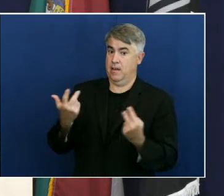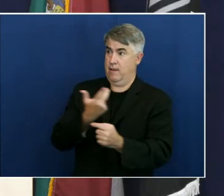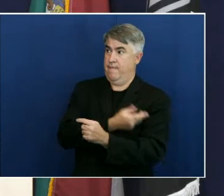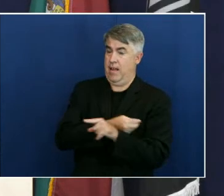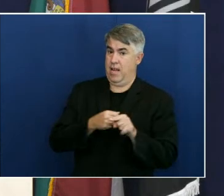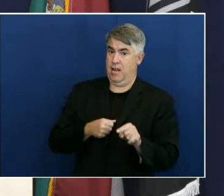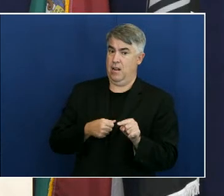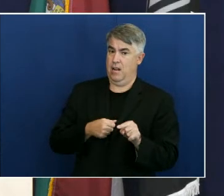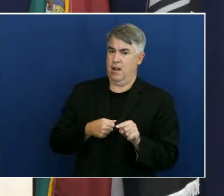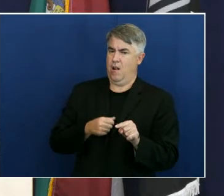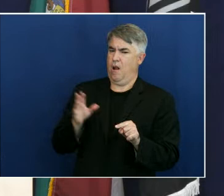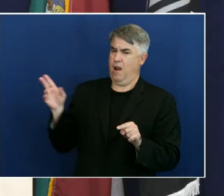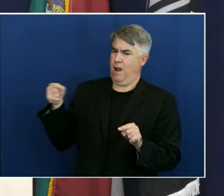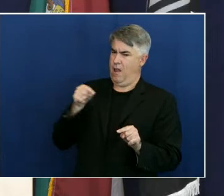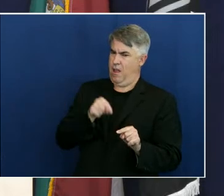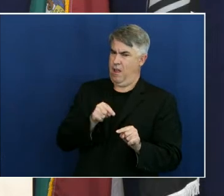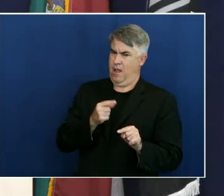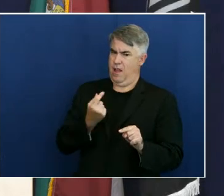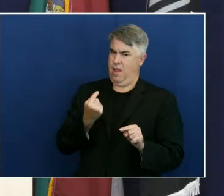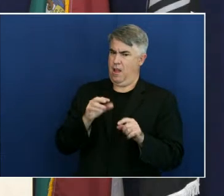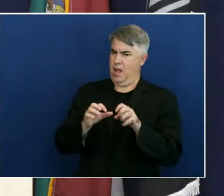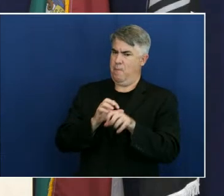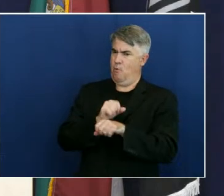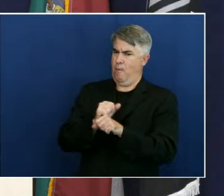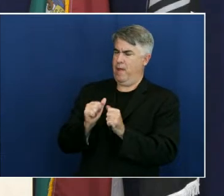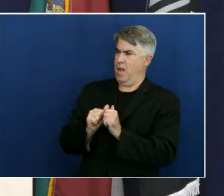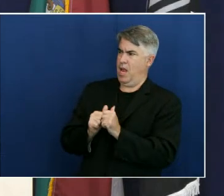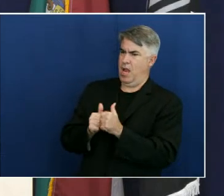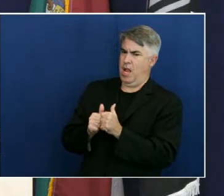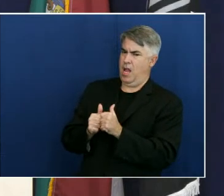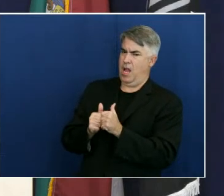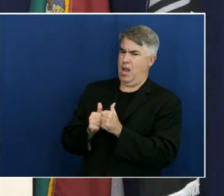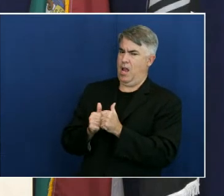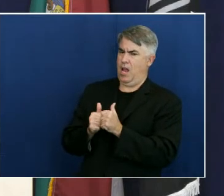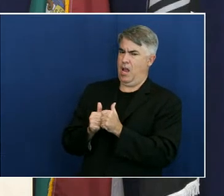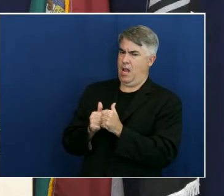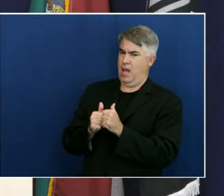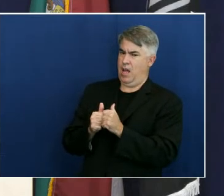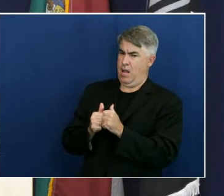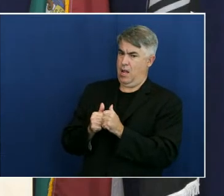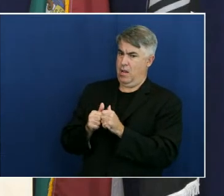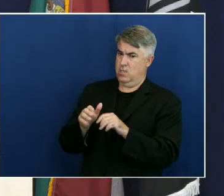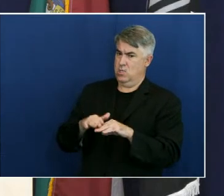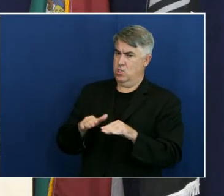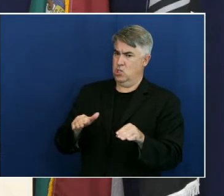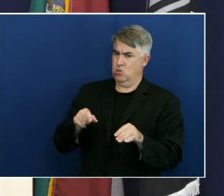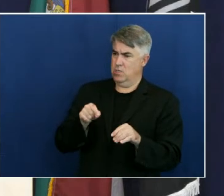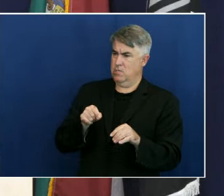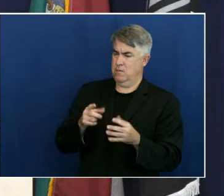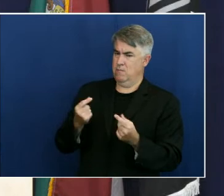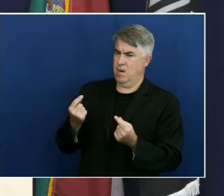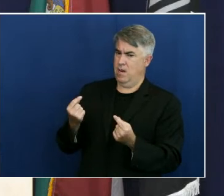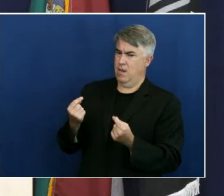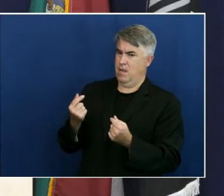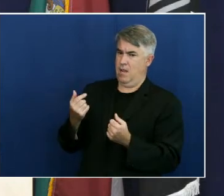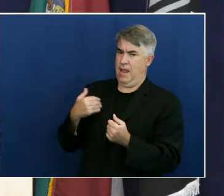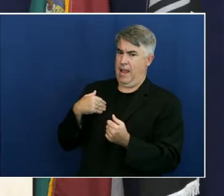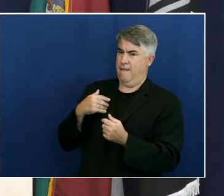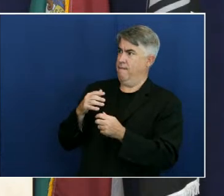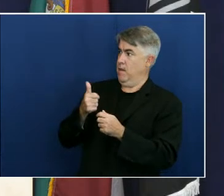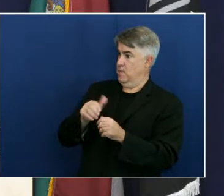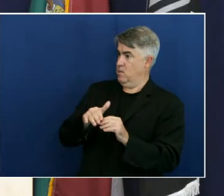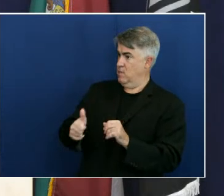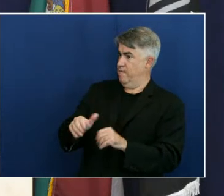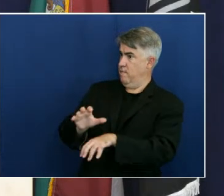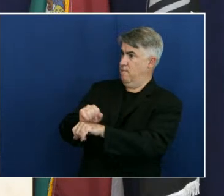in terms of the appointment piece of things, will kids in that range be able to kind of book their own appointments? Will that have to be